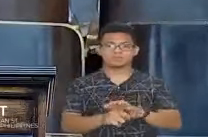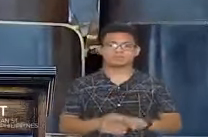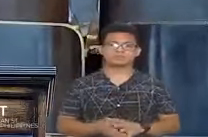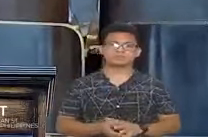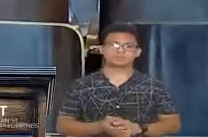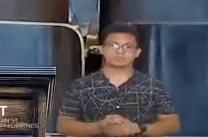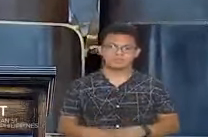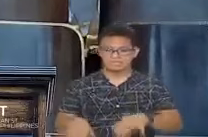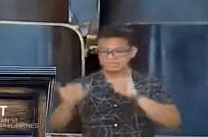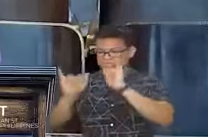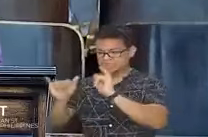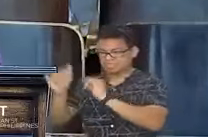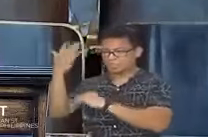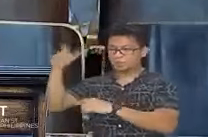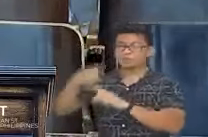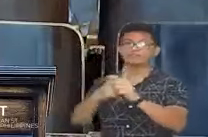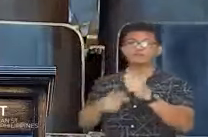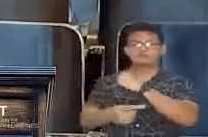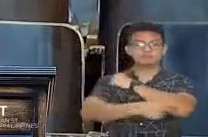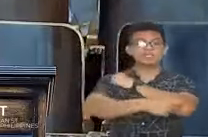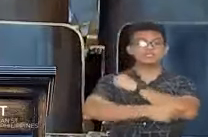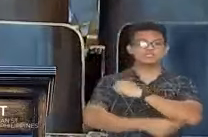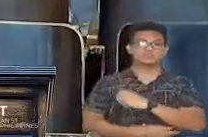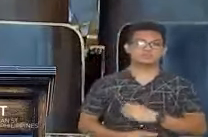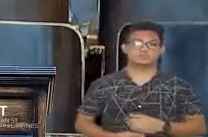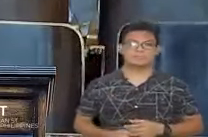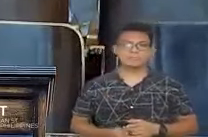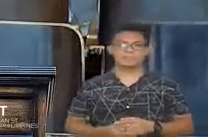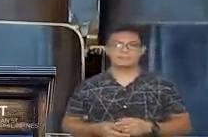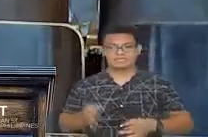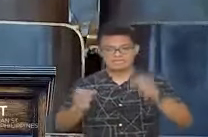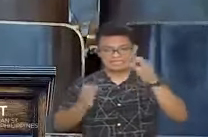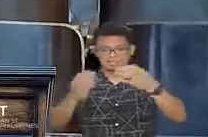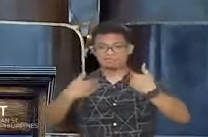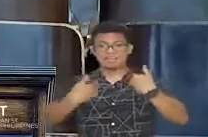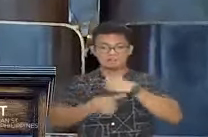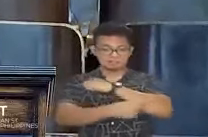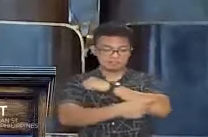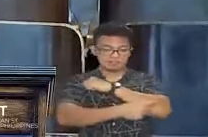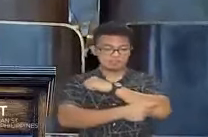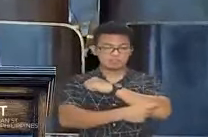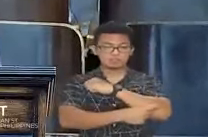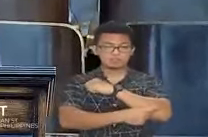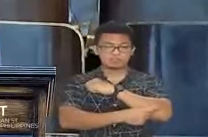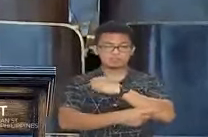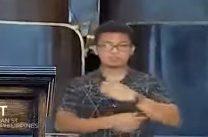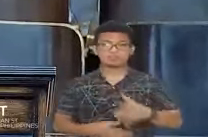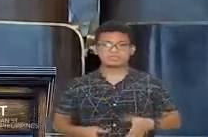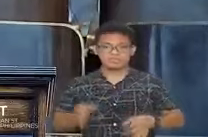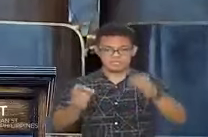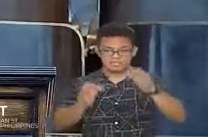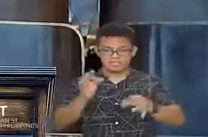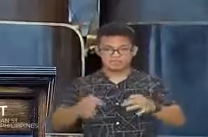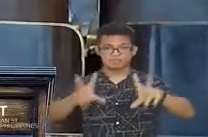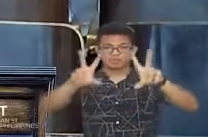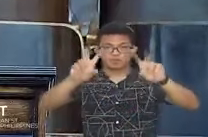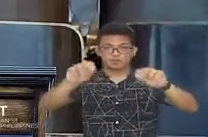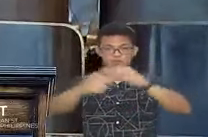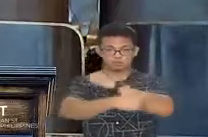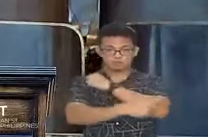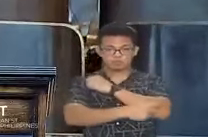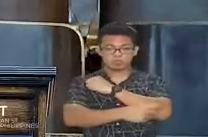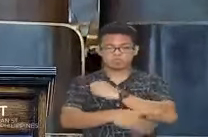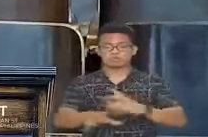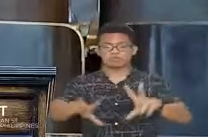Stay away from temptation. If there is temptation, how close you are. If you know there is